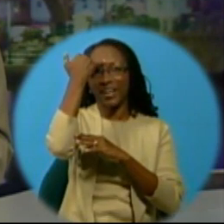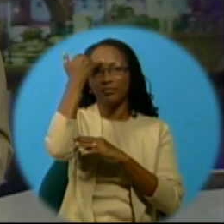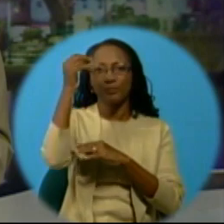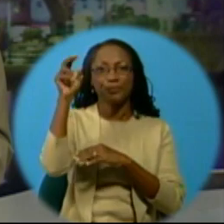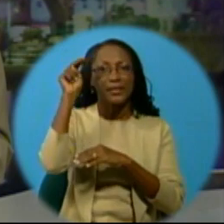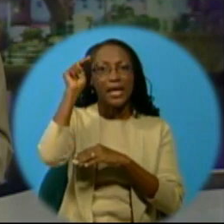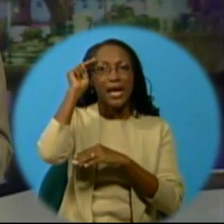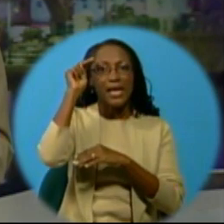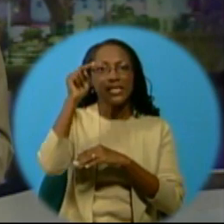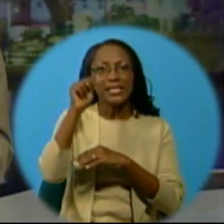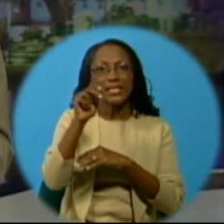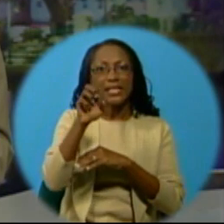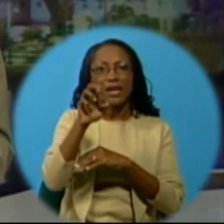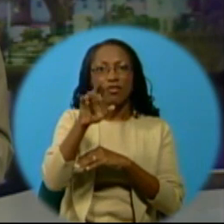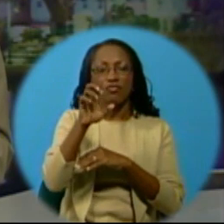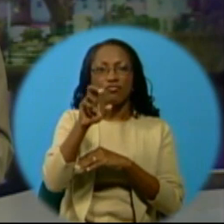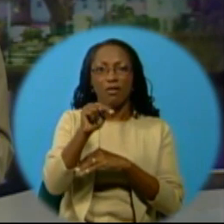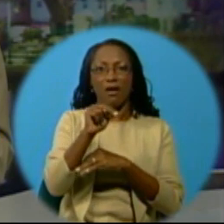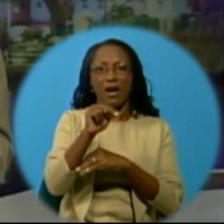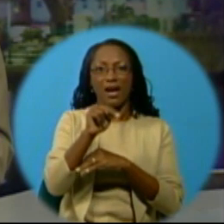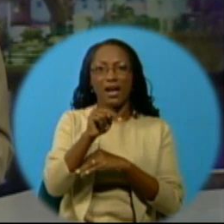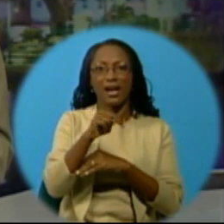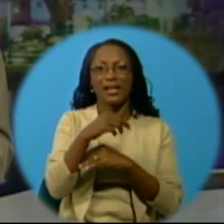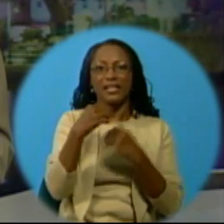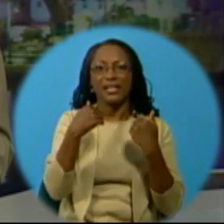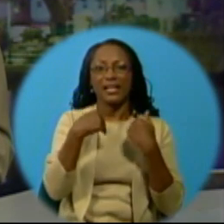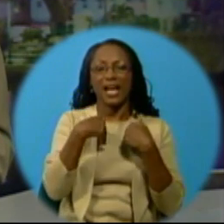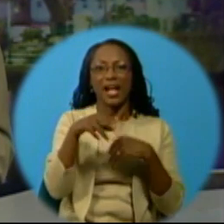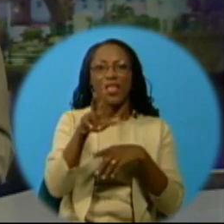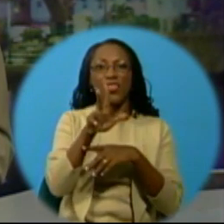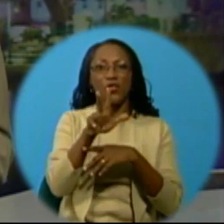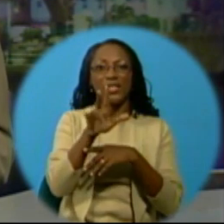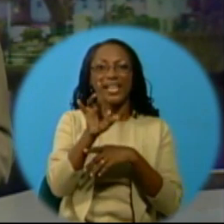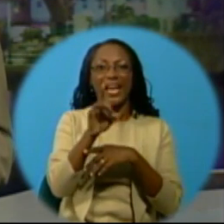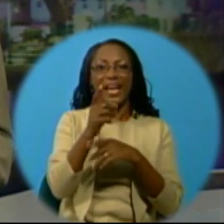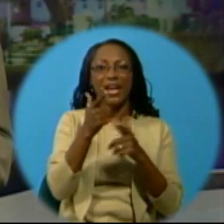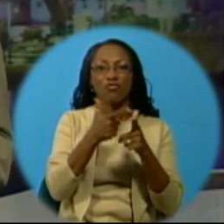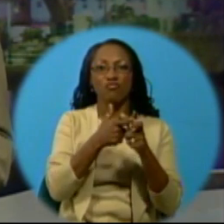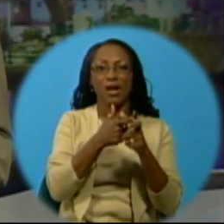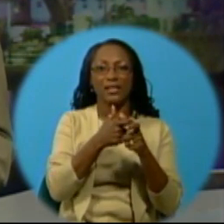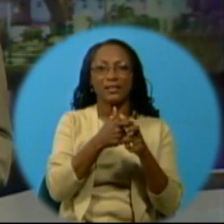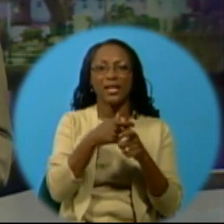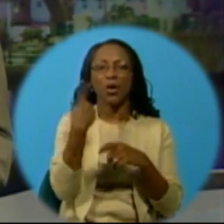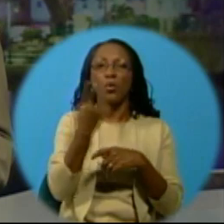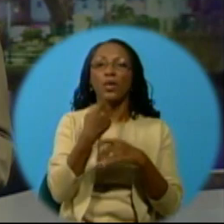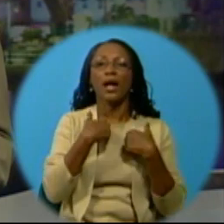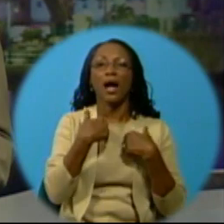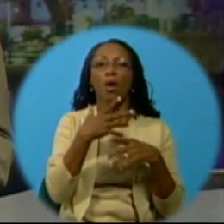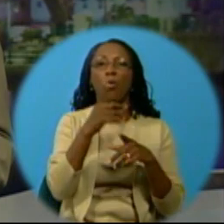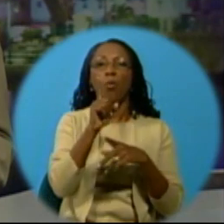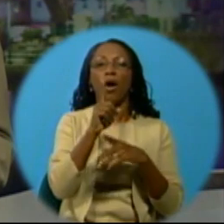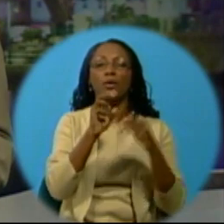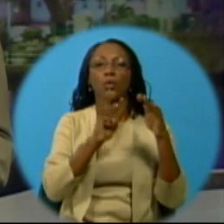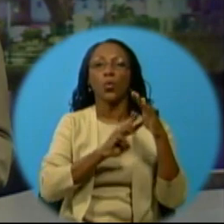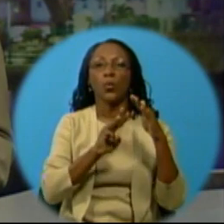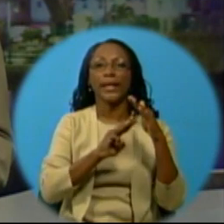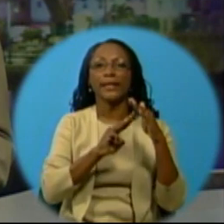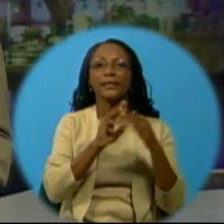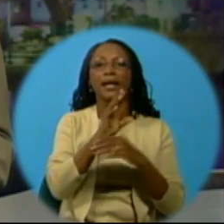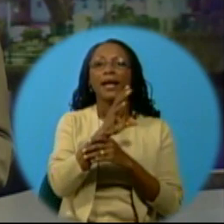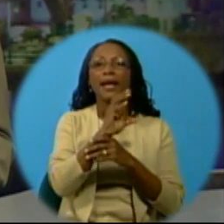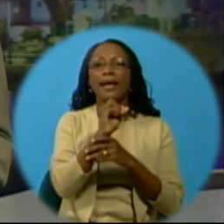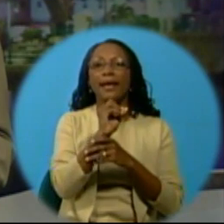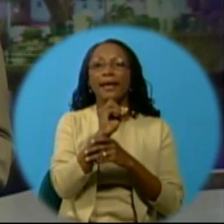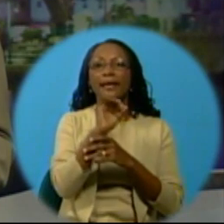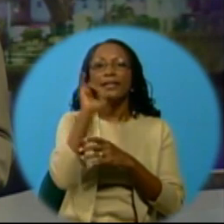was put to the sword, conceding 38 runs from his 4 overs and taking just 1 wicket, while JP Dumini slammed 40 not